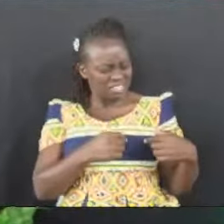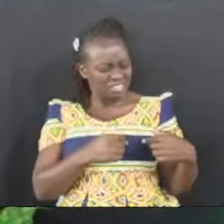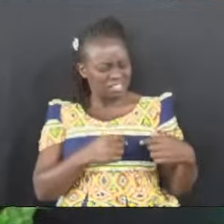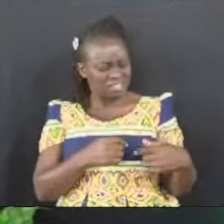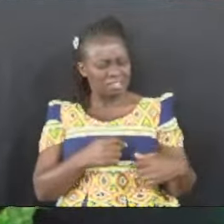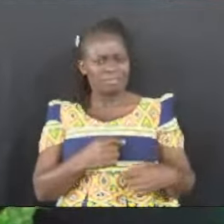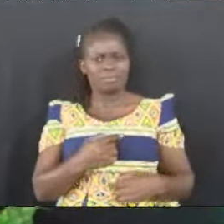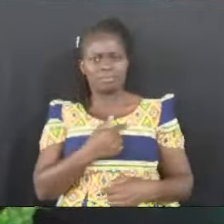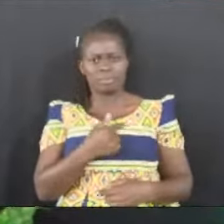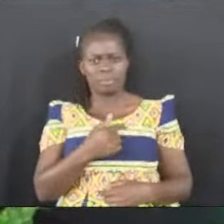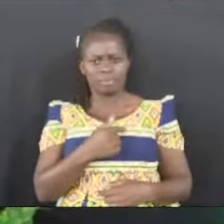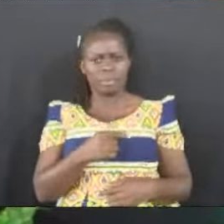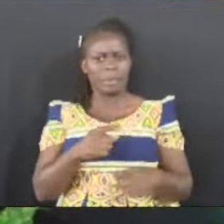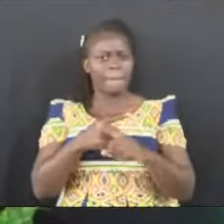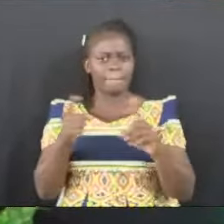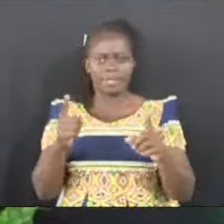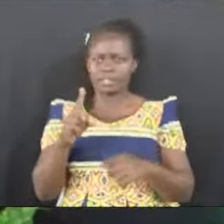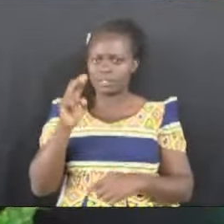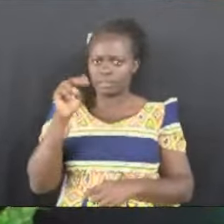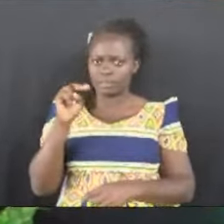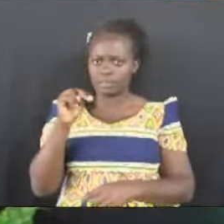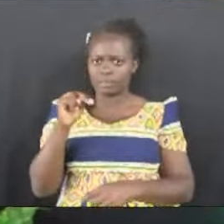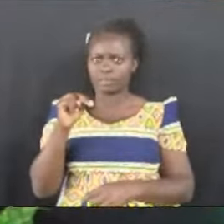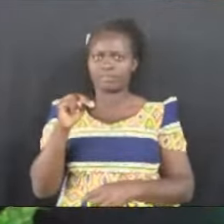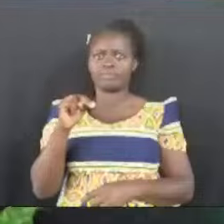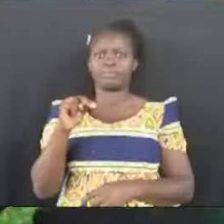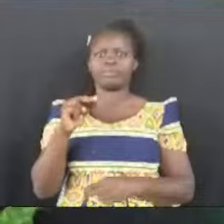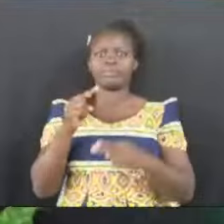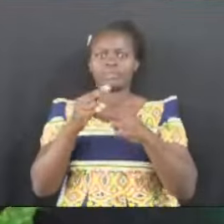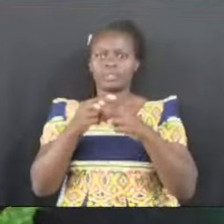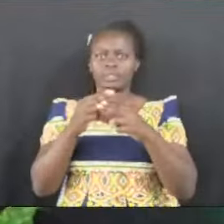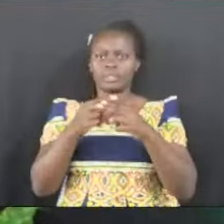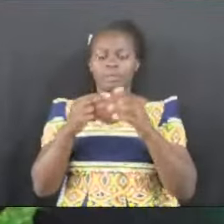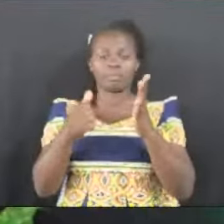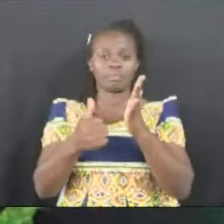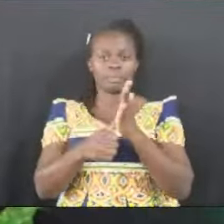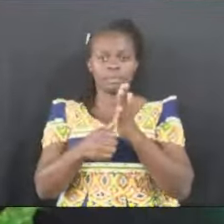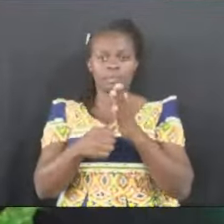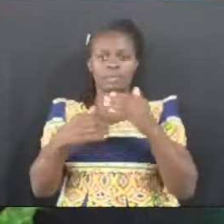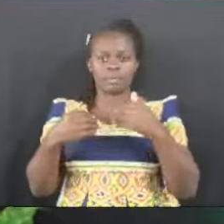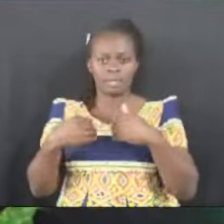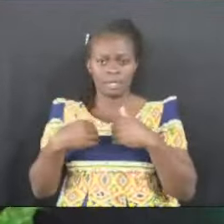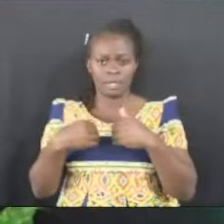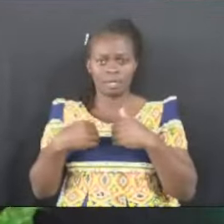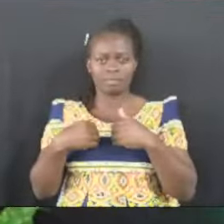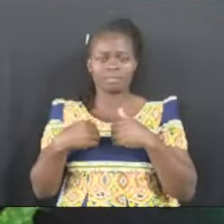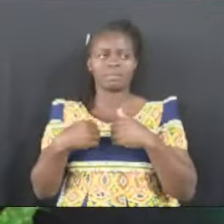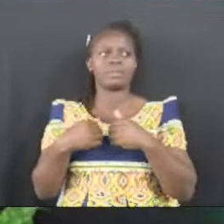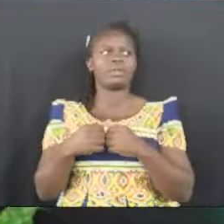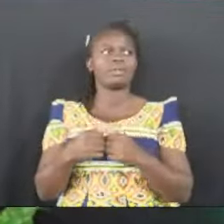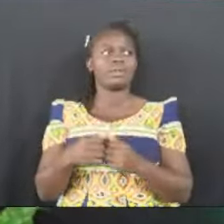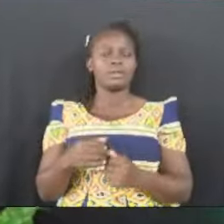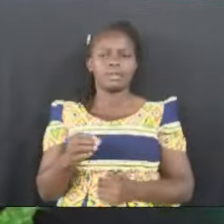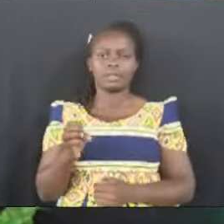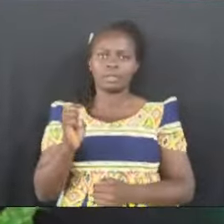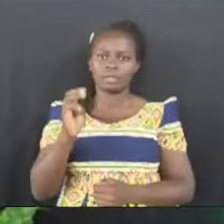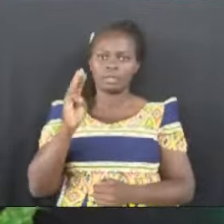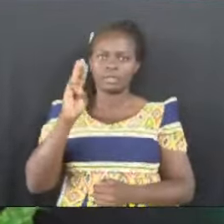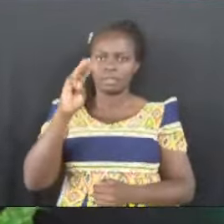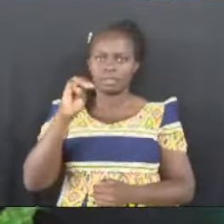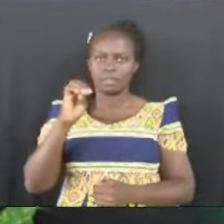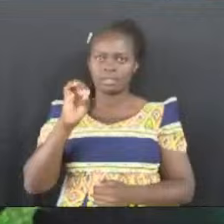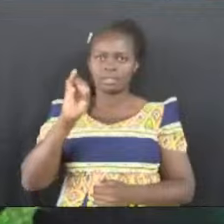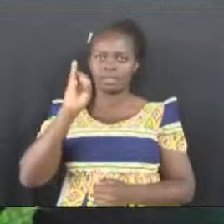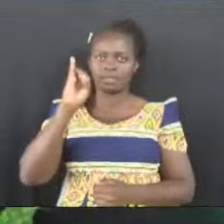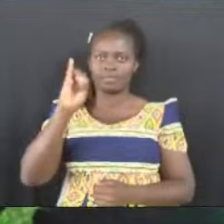It is what is called myocarditis. You know, our heart, maybe next time I will do the health,